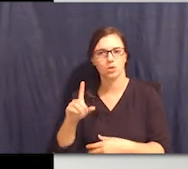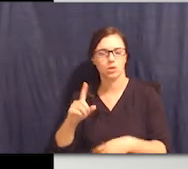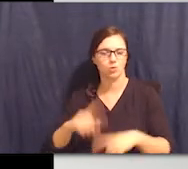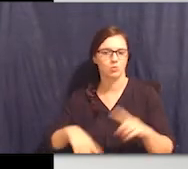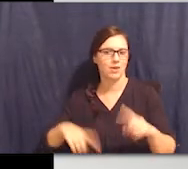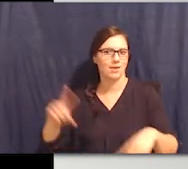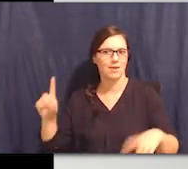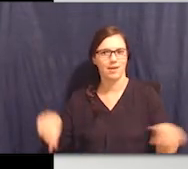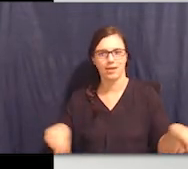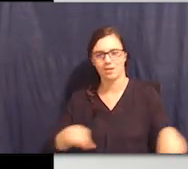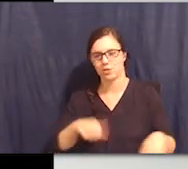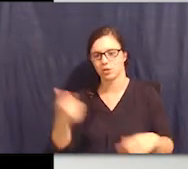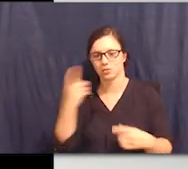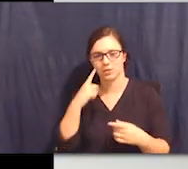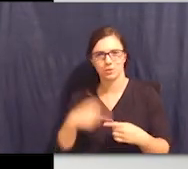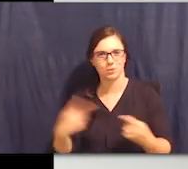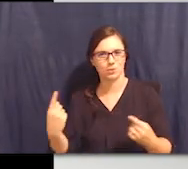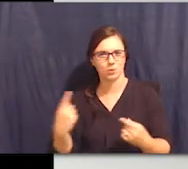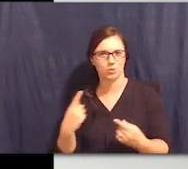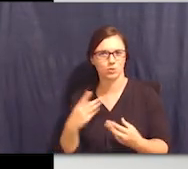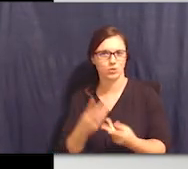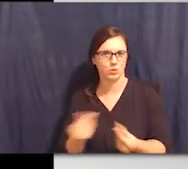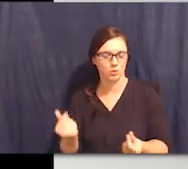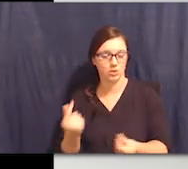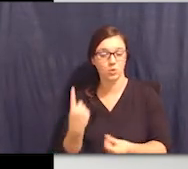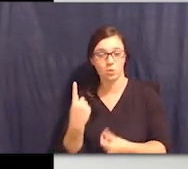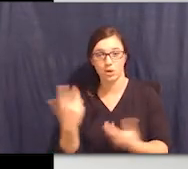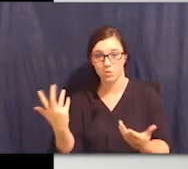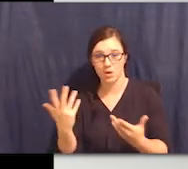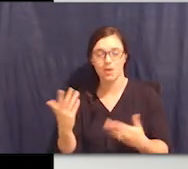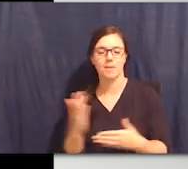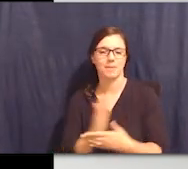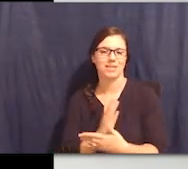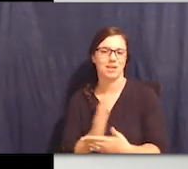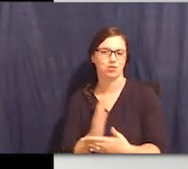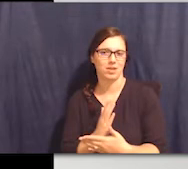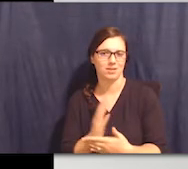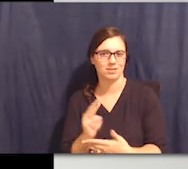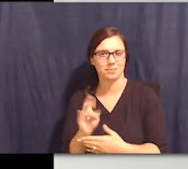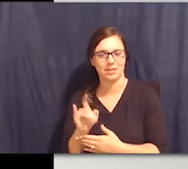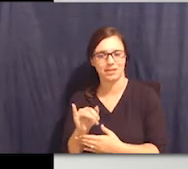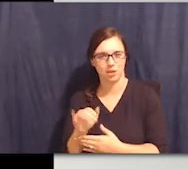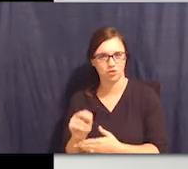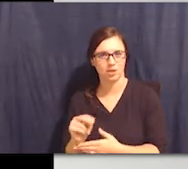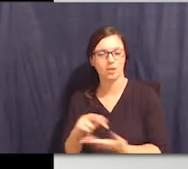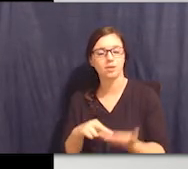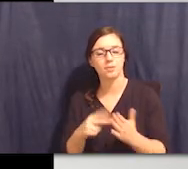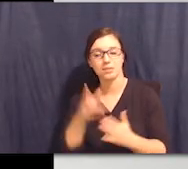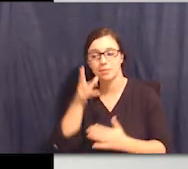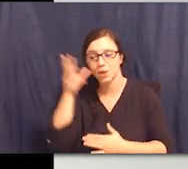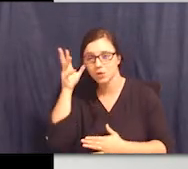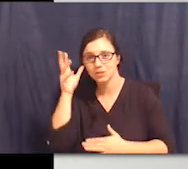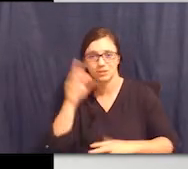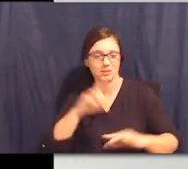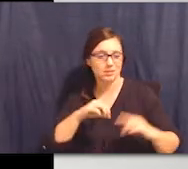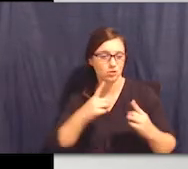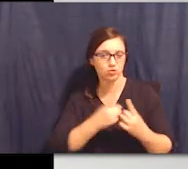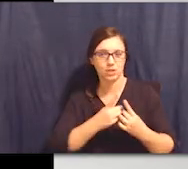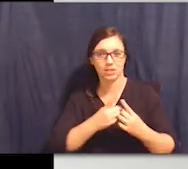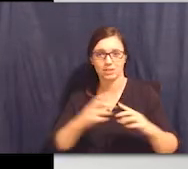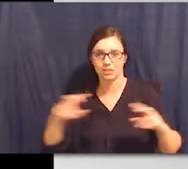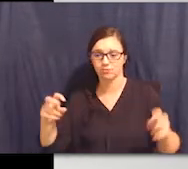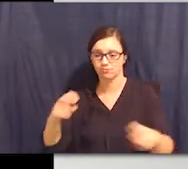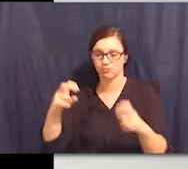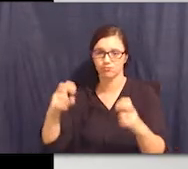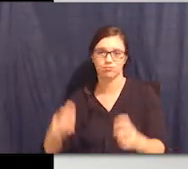array of alternate dispute resolution. One of these is mediation, and that's when parents and districts get